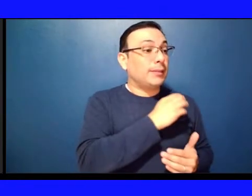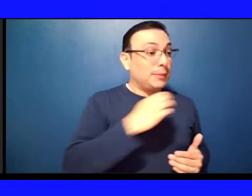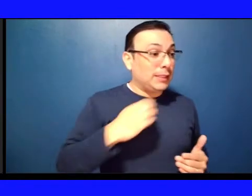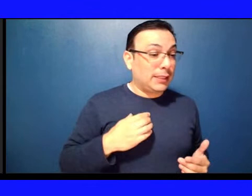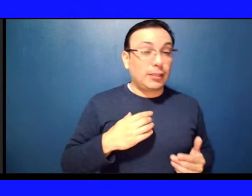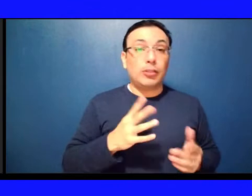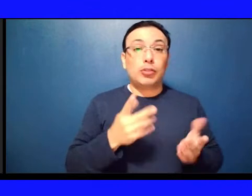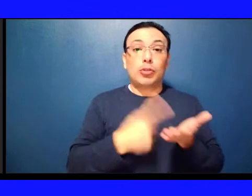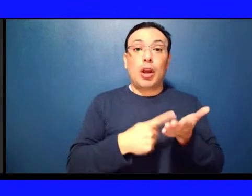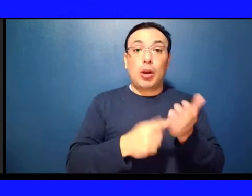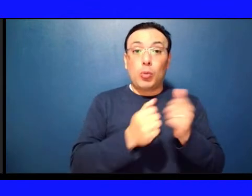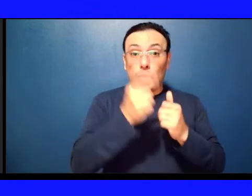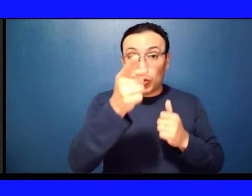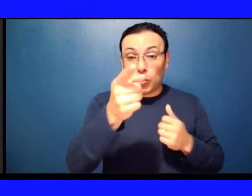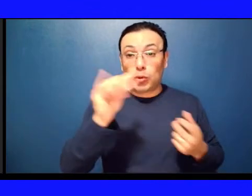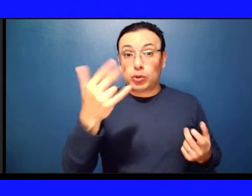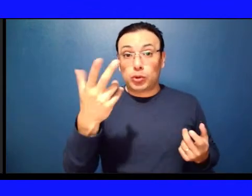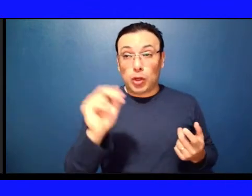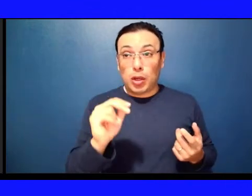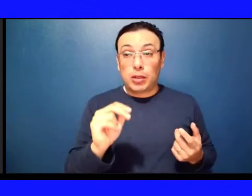days,